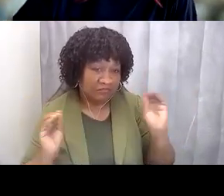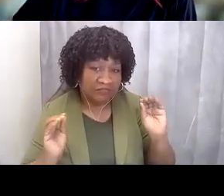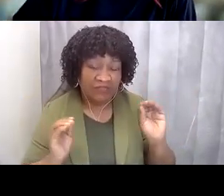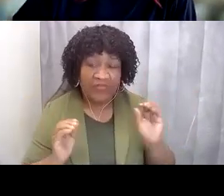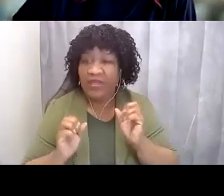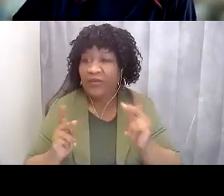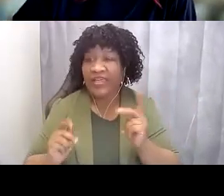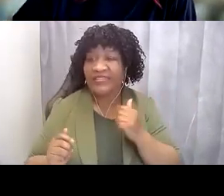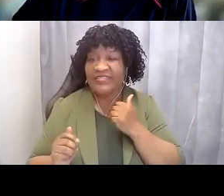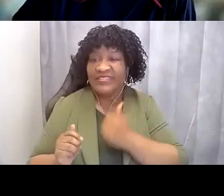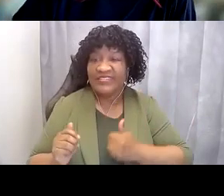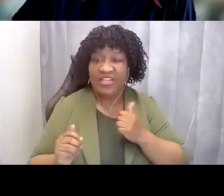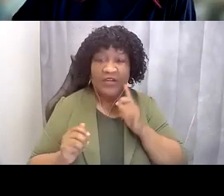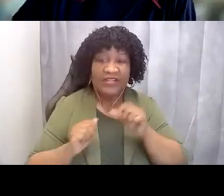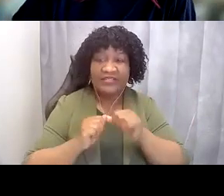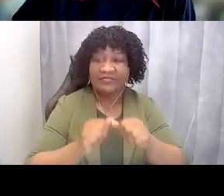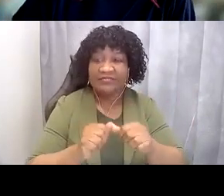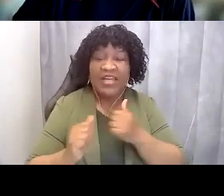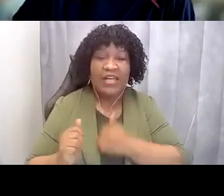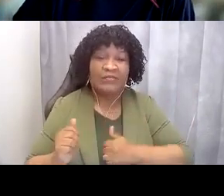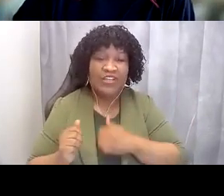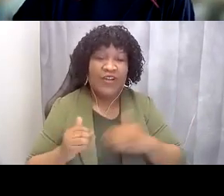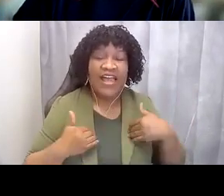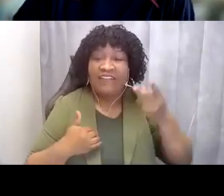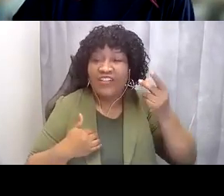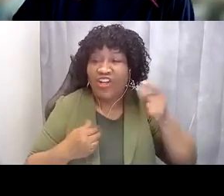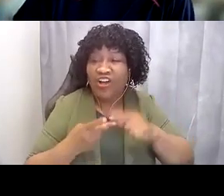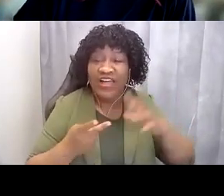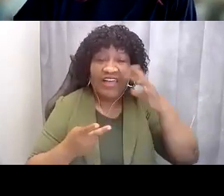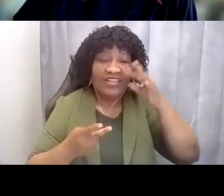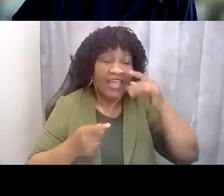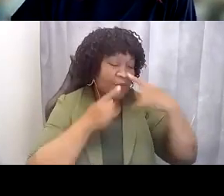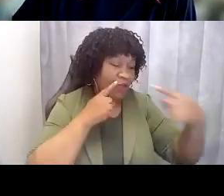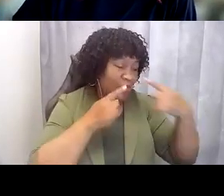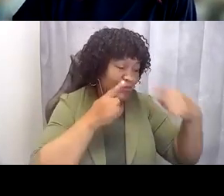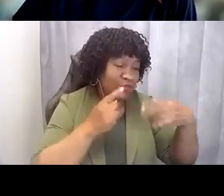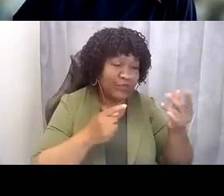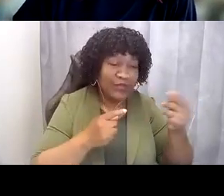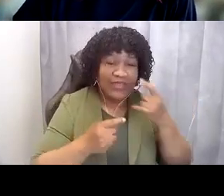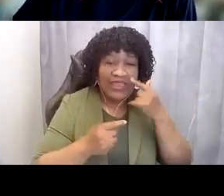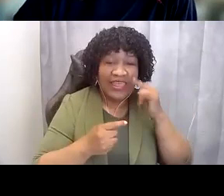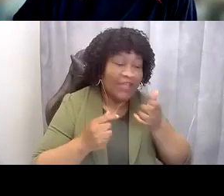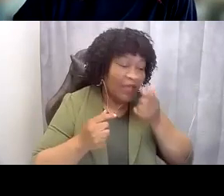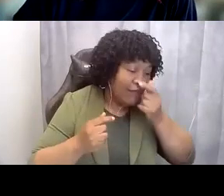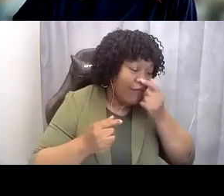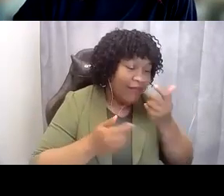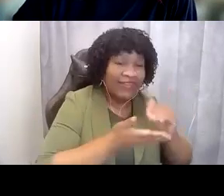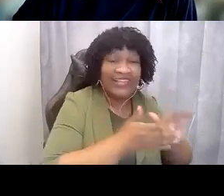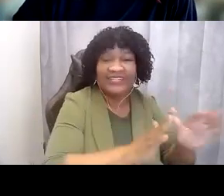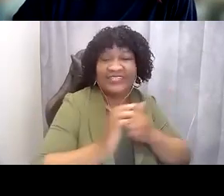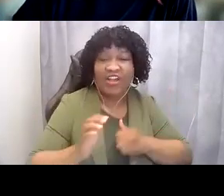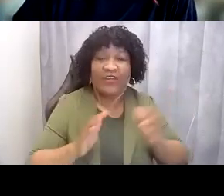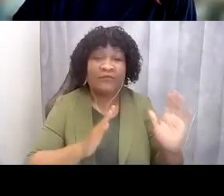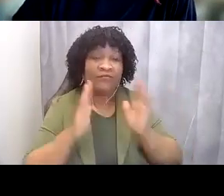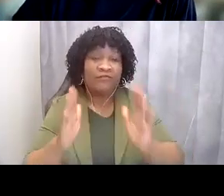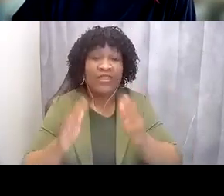Awesome. Sorry for continually wiping my nose. I have a dog and a cat, and I'm allergic to both. All right, let's look at the vaccination rate.